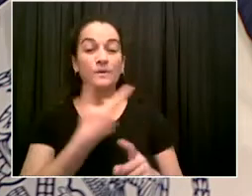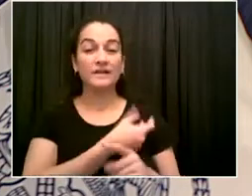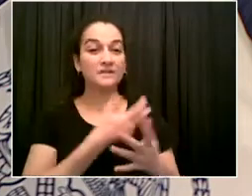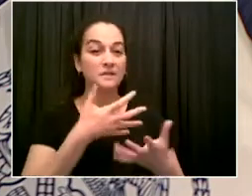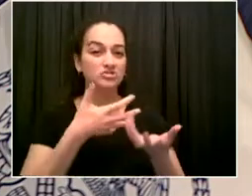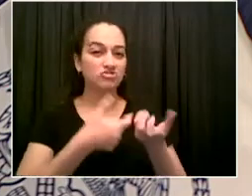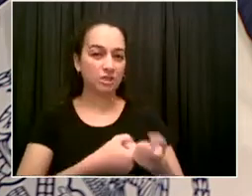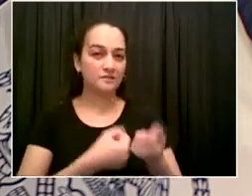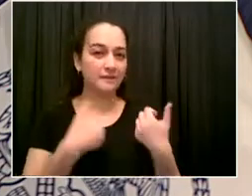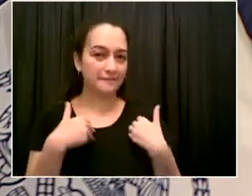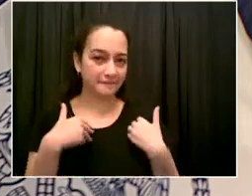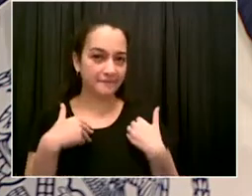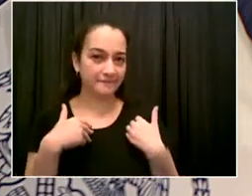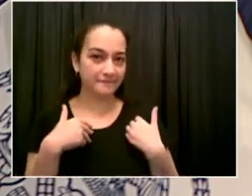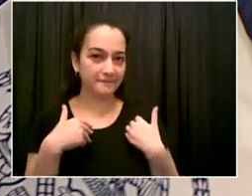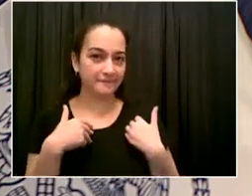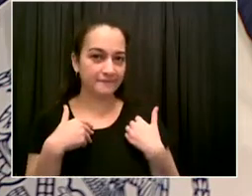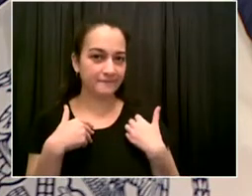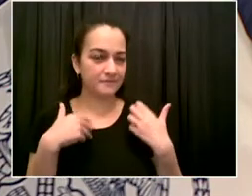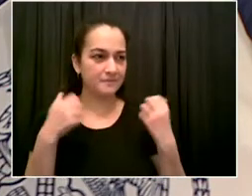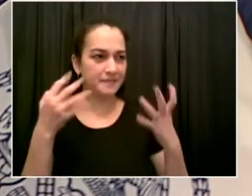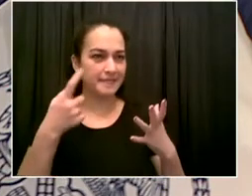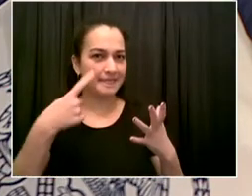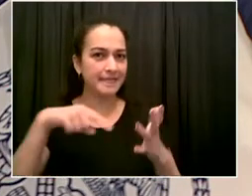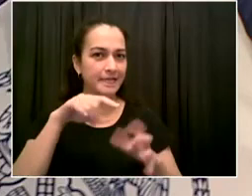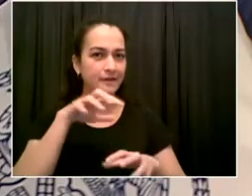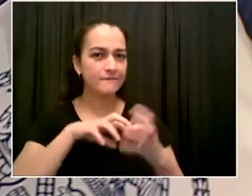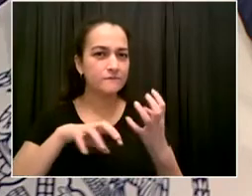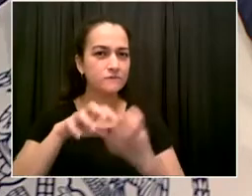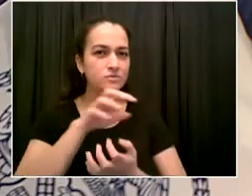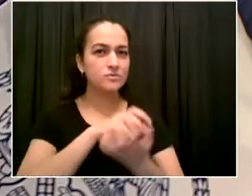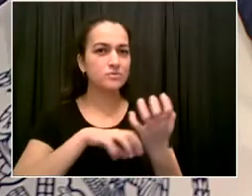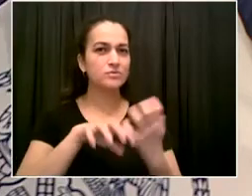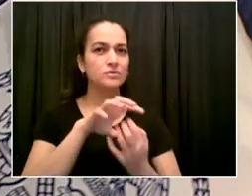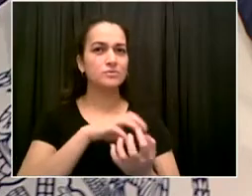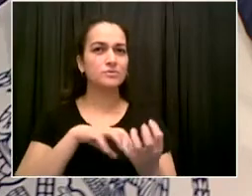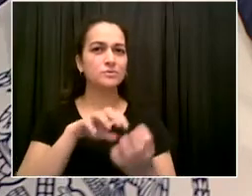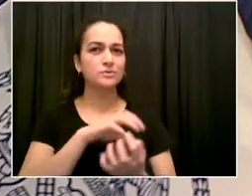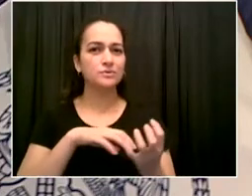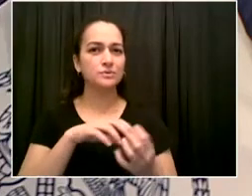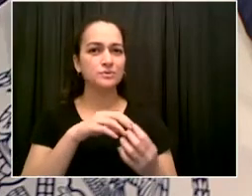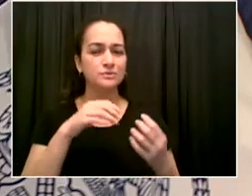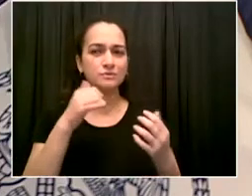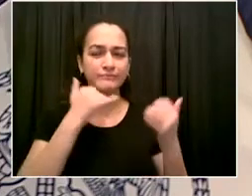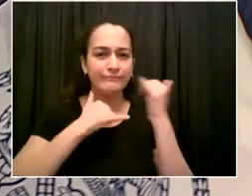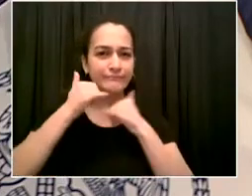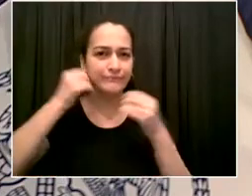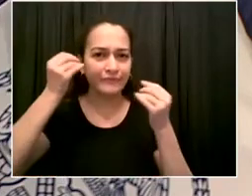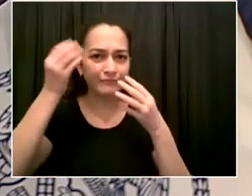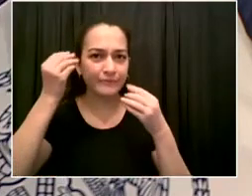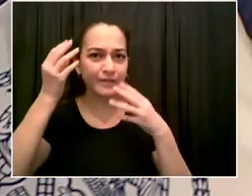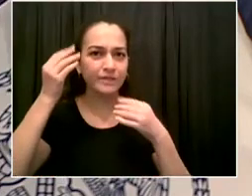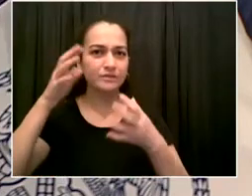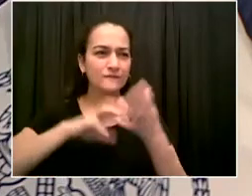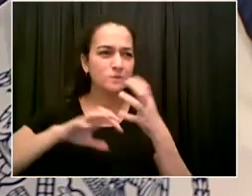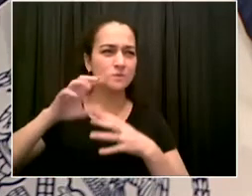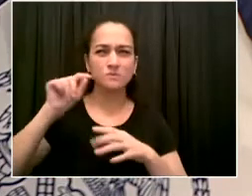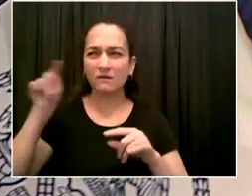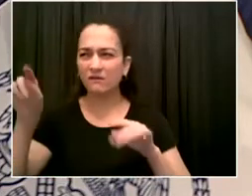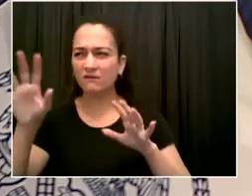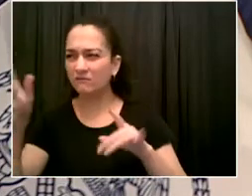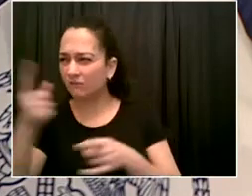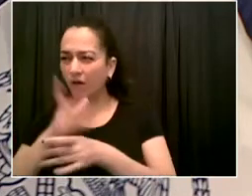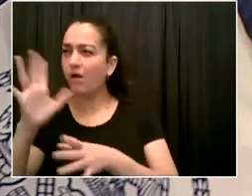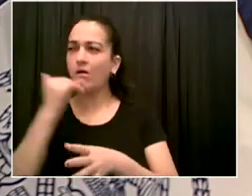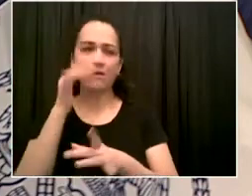that workers in the subway were wearing masks because they read the Financial Times and were aware of the global pandemic at the time. Managers